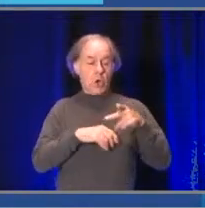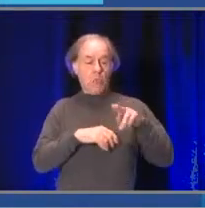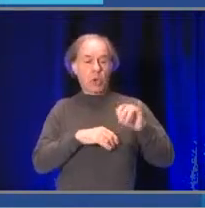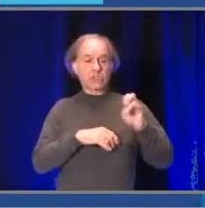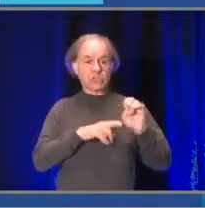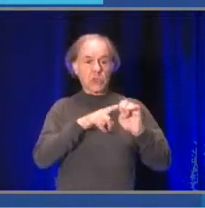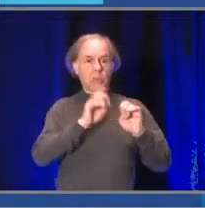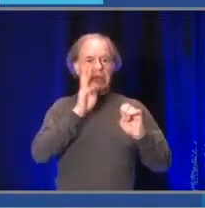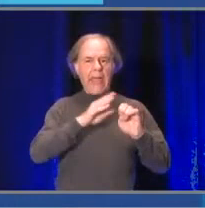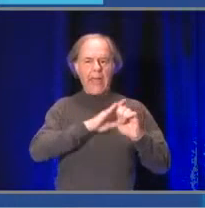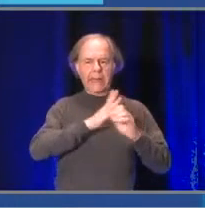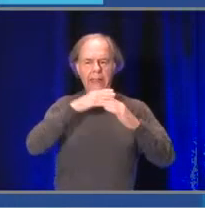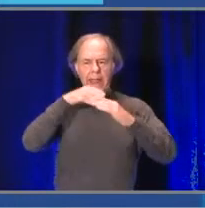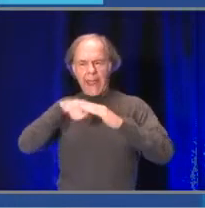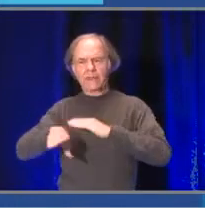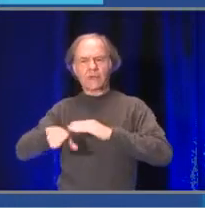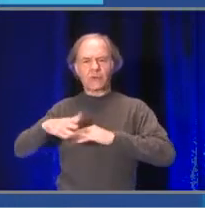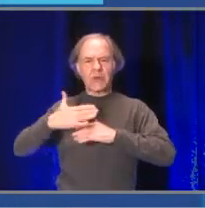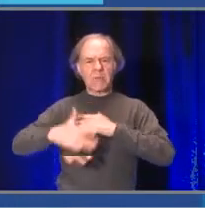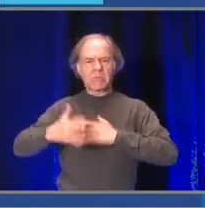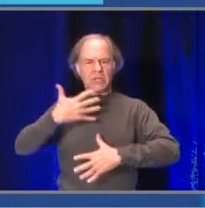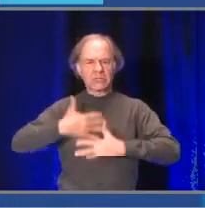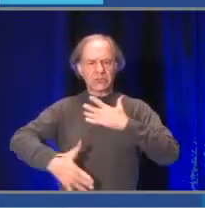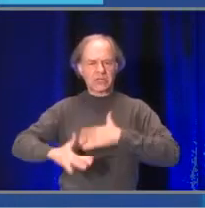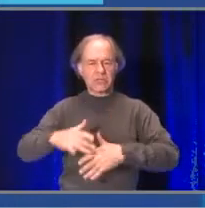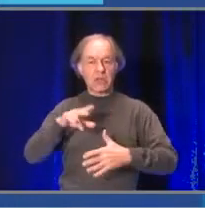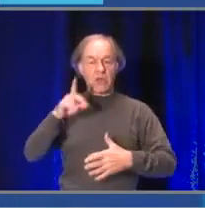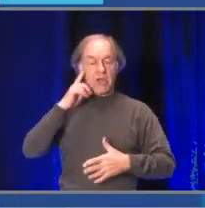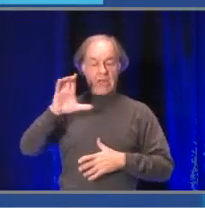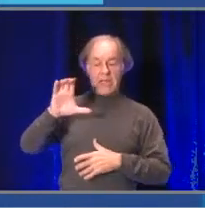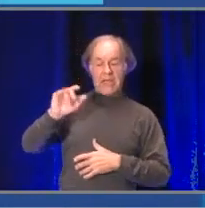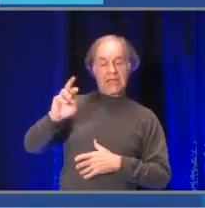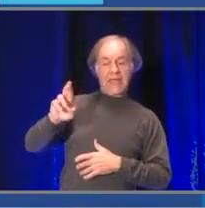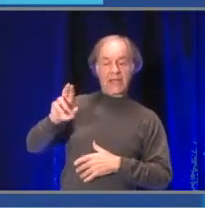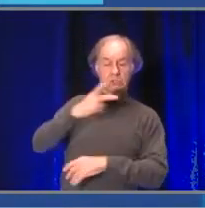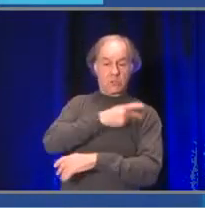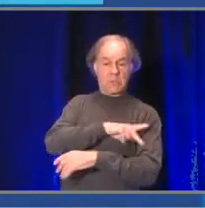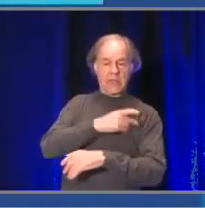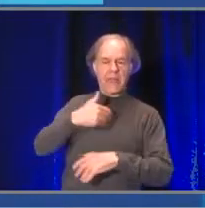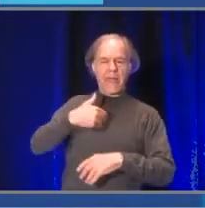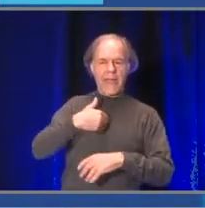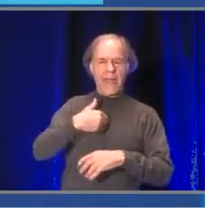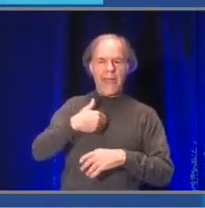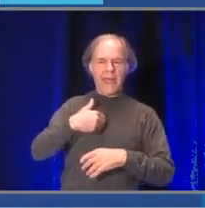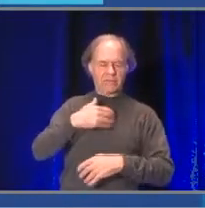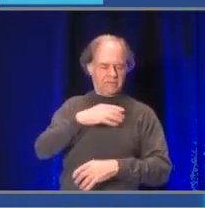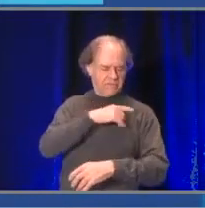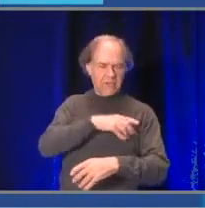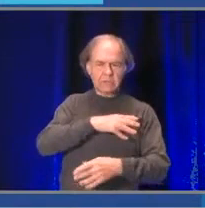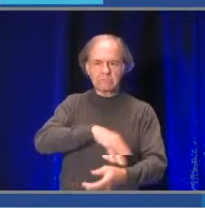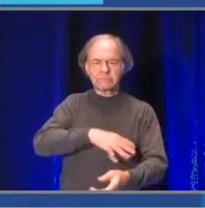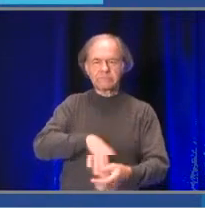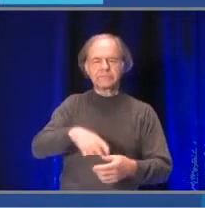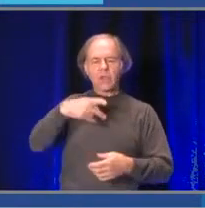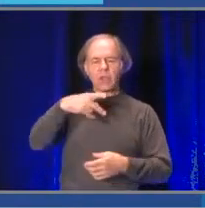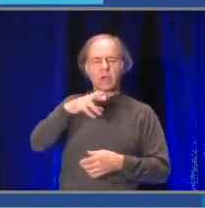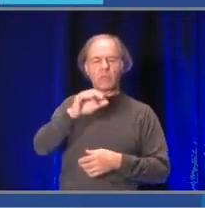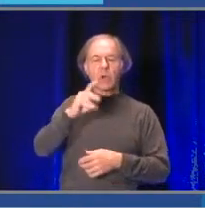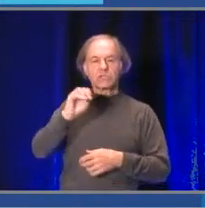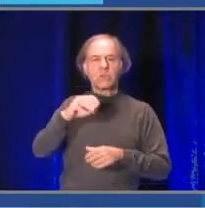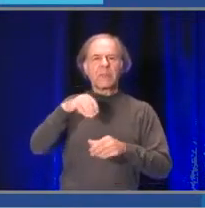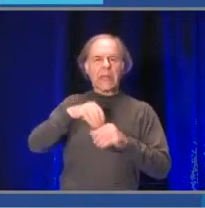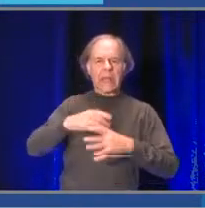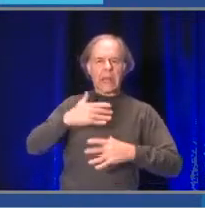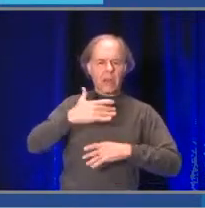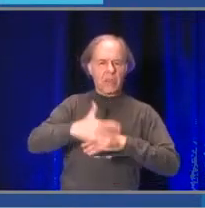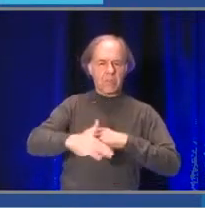to enter the circulation. So now in a cancer patient, you have prostasome in the circulation that you shouldn't have. So with a proper